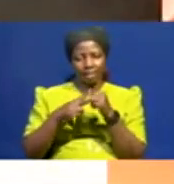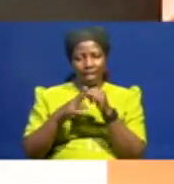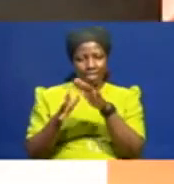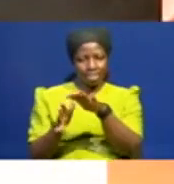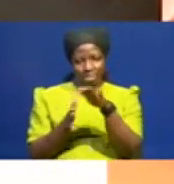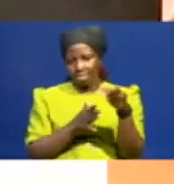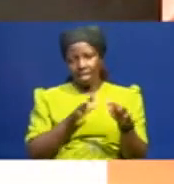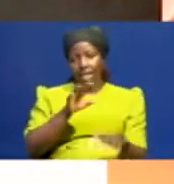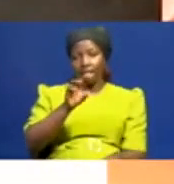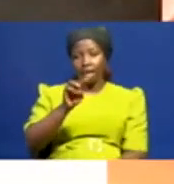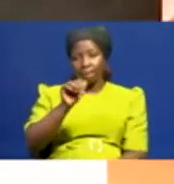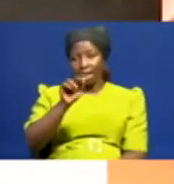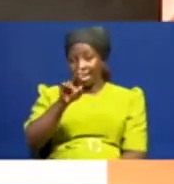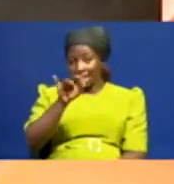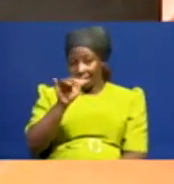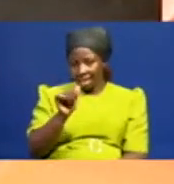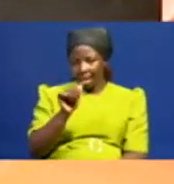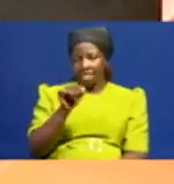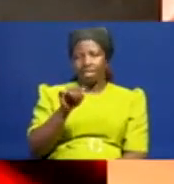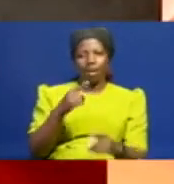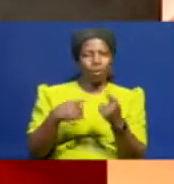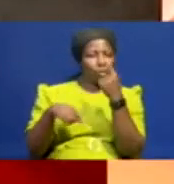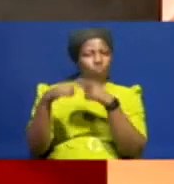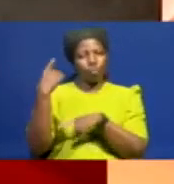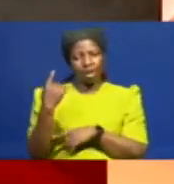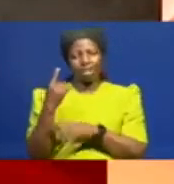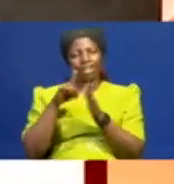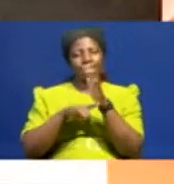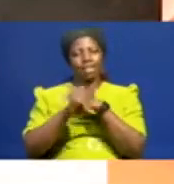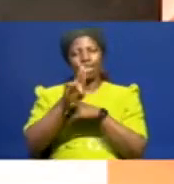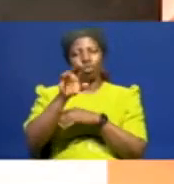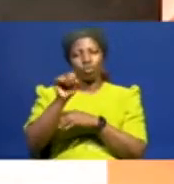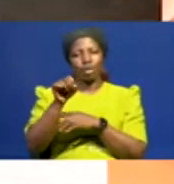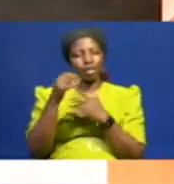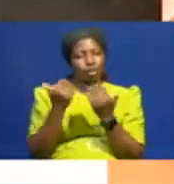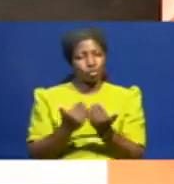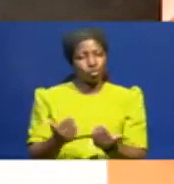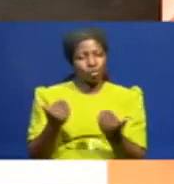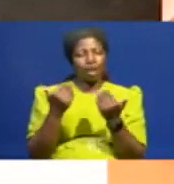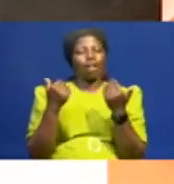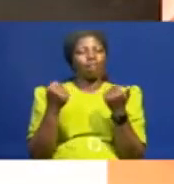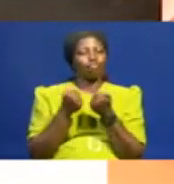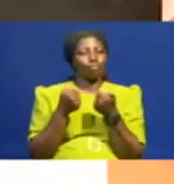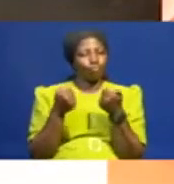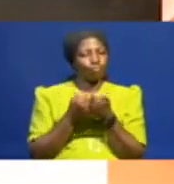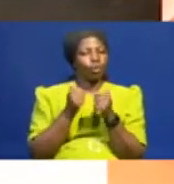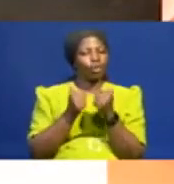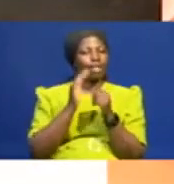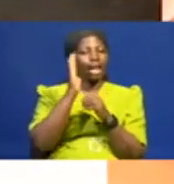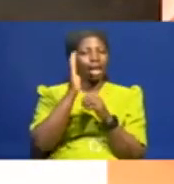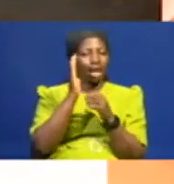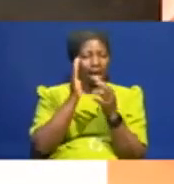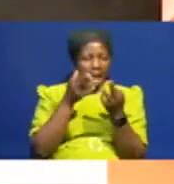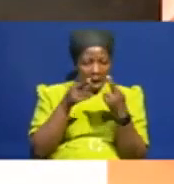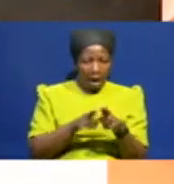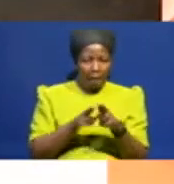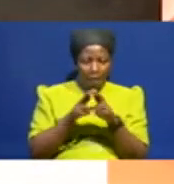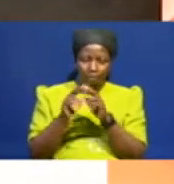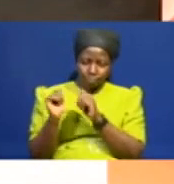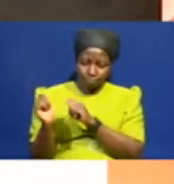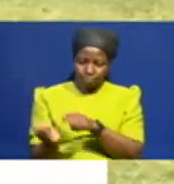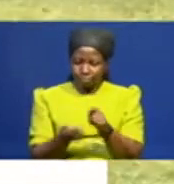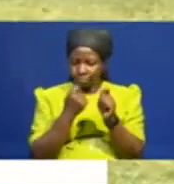Marya Nyambura emerged as the overall winner in the U.S. Kids Local Tour Tournament held at the Muthaiga Golf Club here in